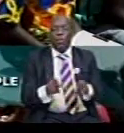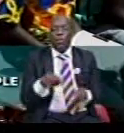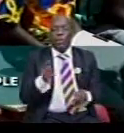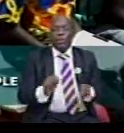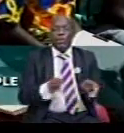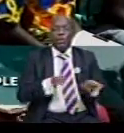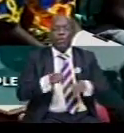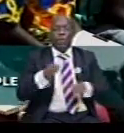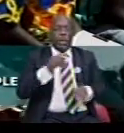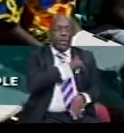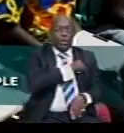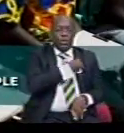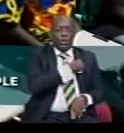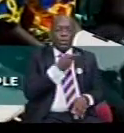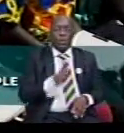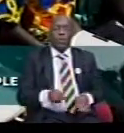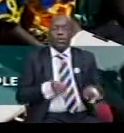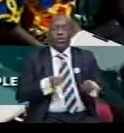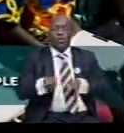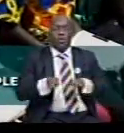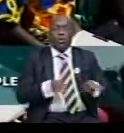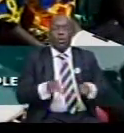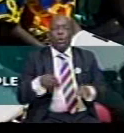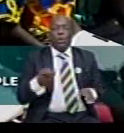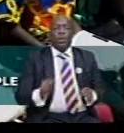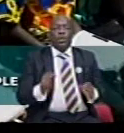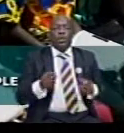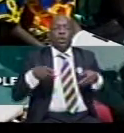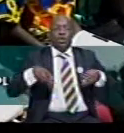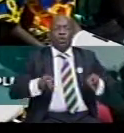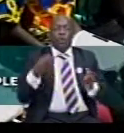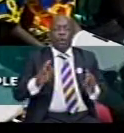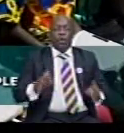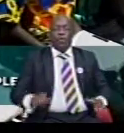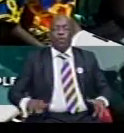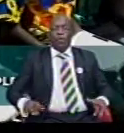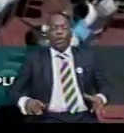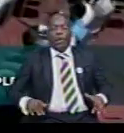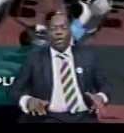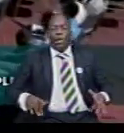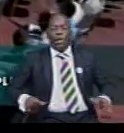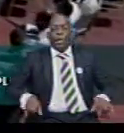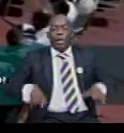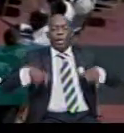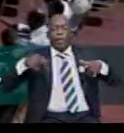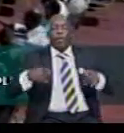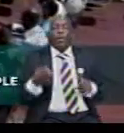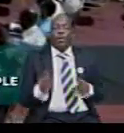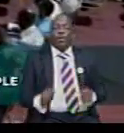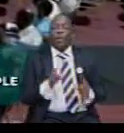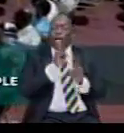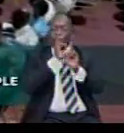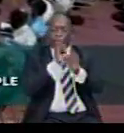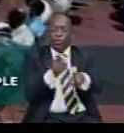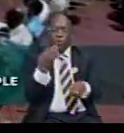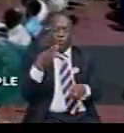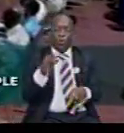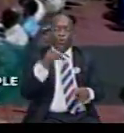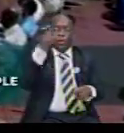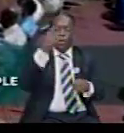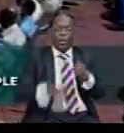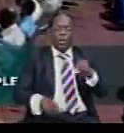the action, the lifestyle, and the response of end time people, they kill